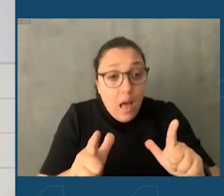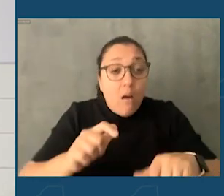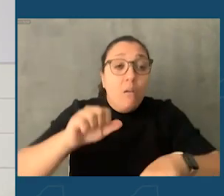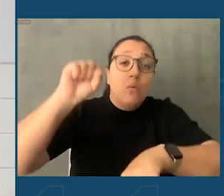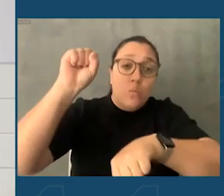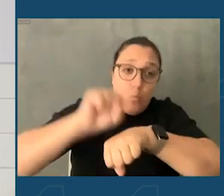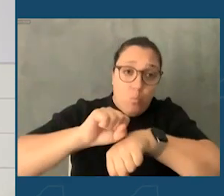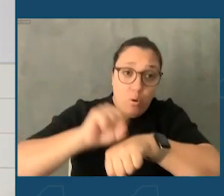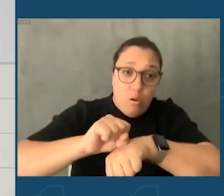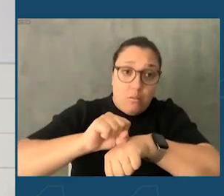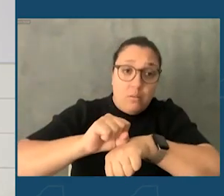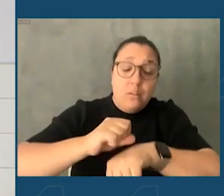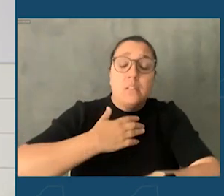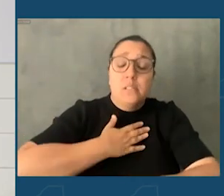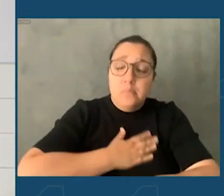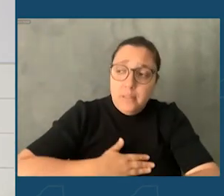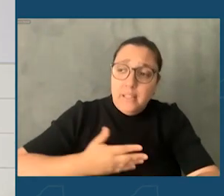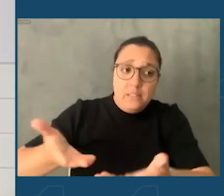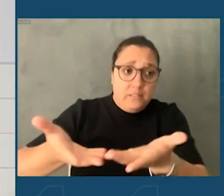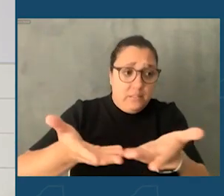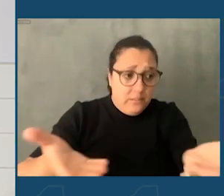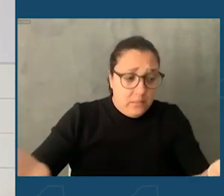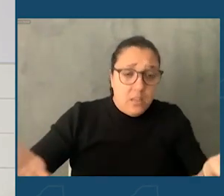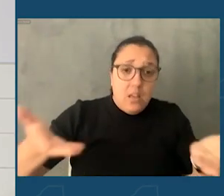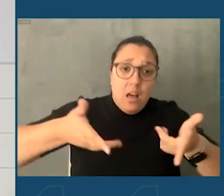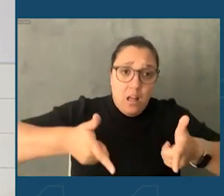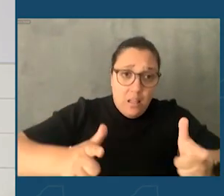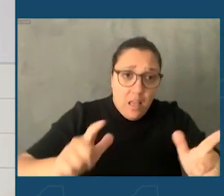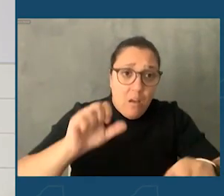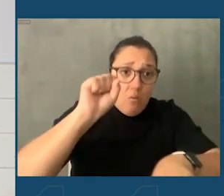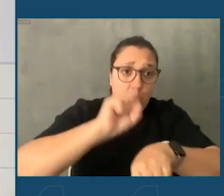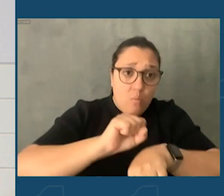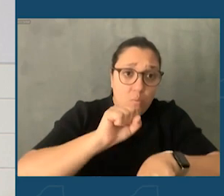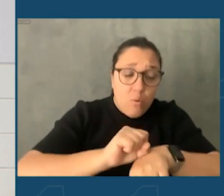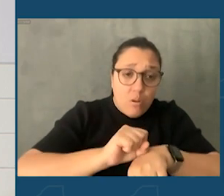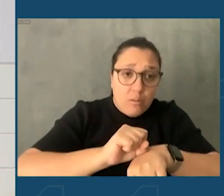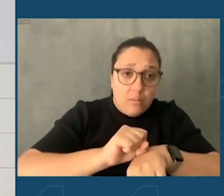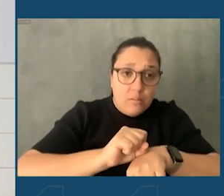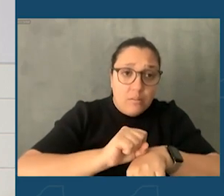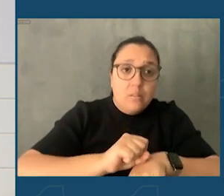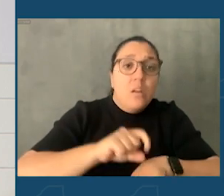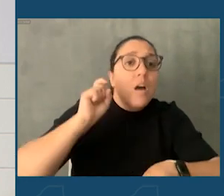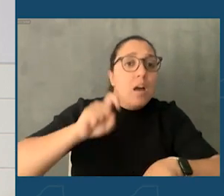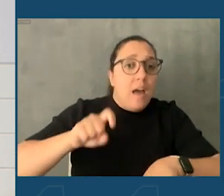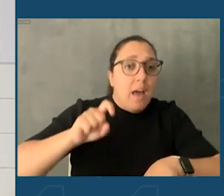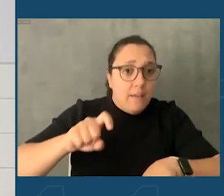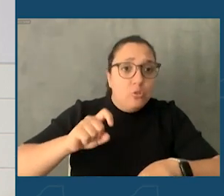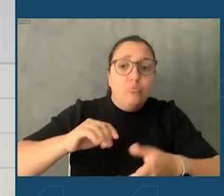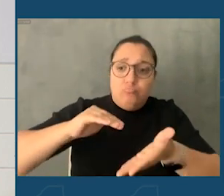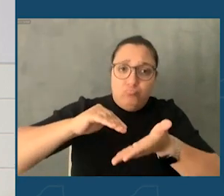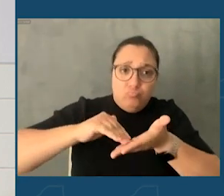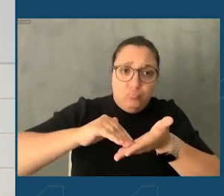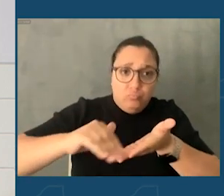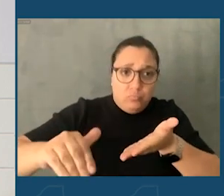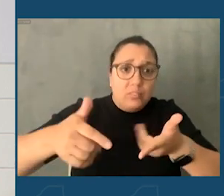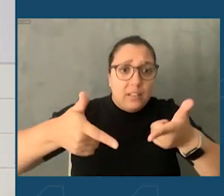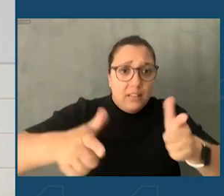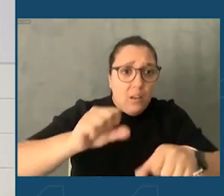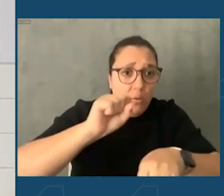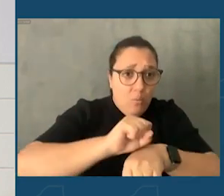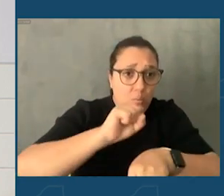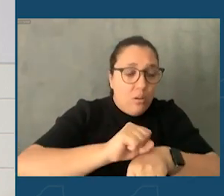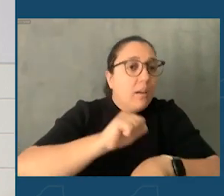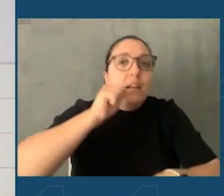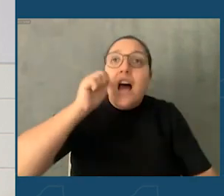message that we're sending. We must expedite work authorization for asylum seekers, not in the future,